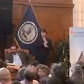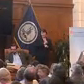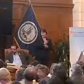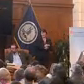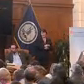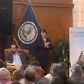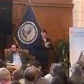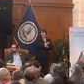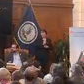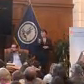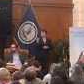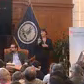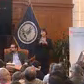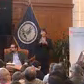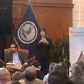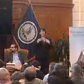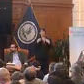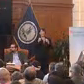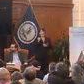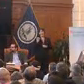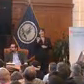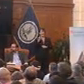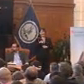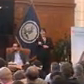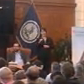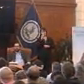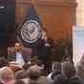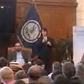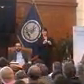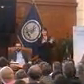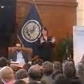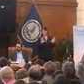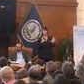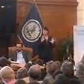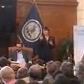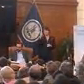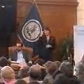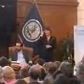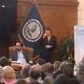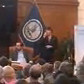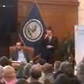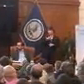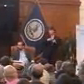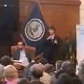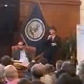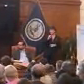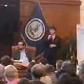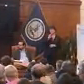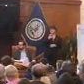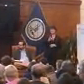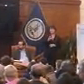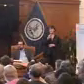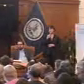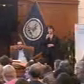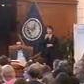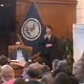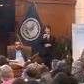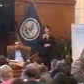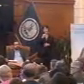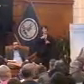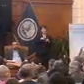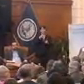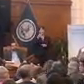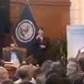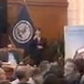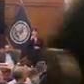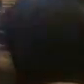This is related to the health care issue, but it's a sort of an explicitly political question from Nancy Rodland of Green. Nancy, are you with